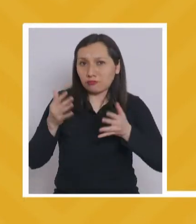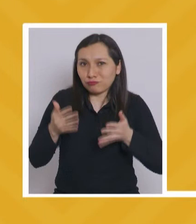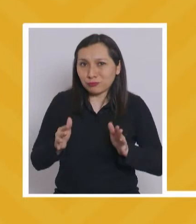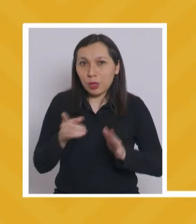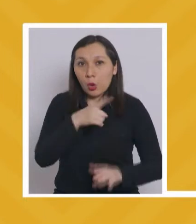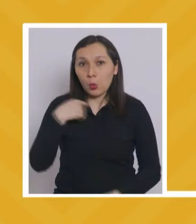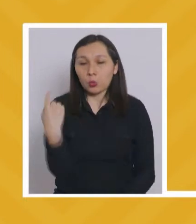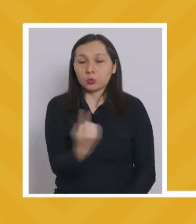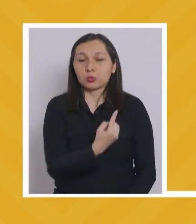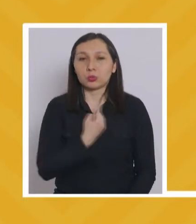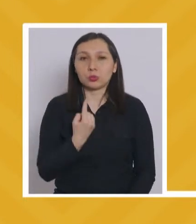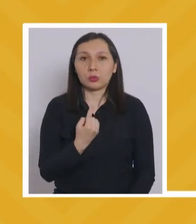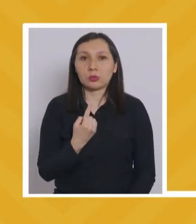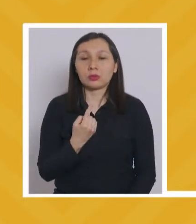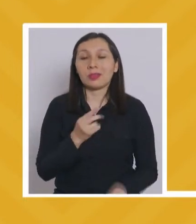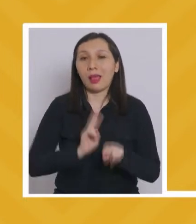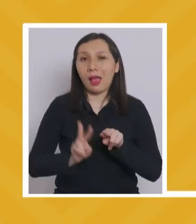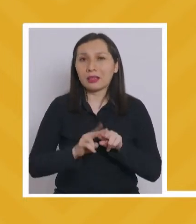very clearly.